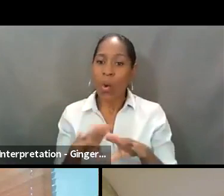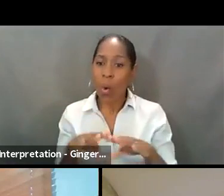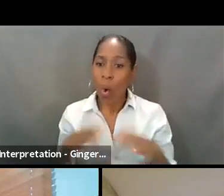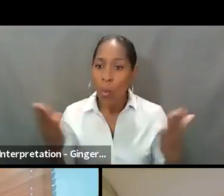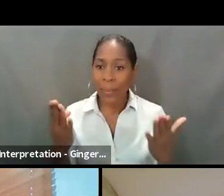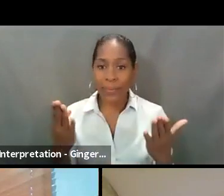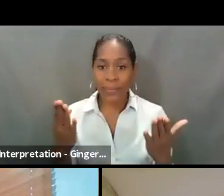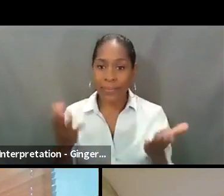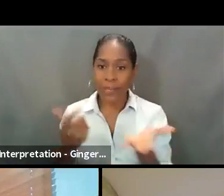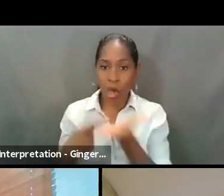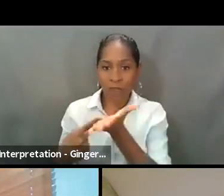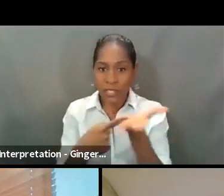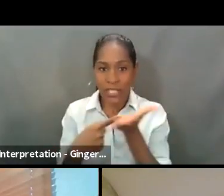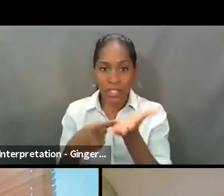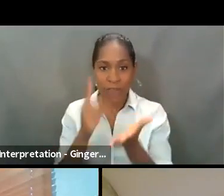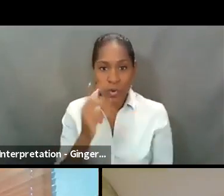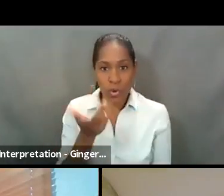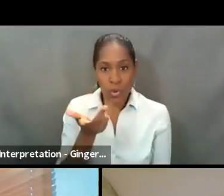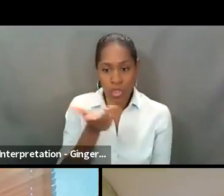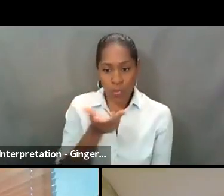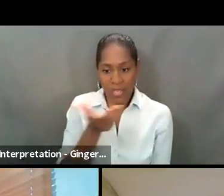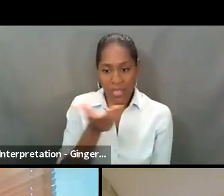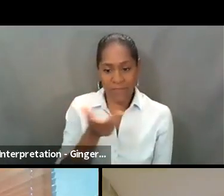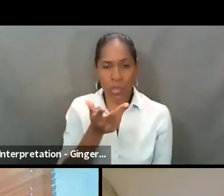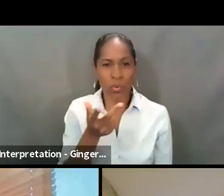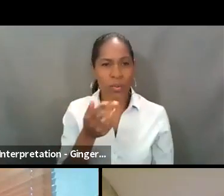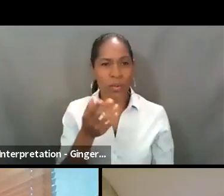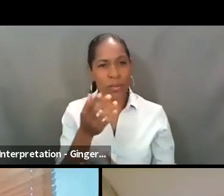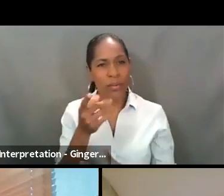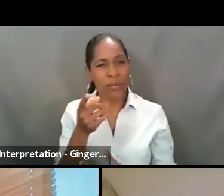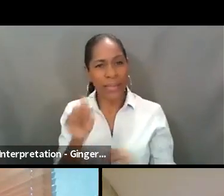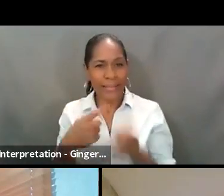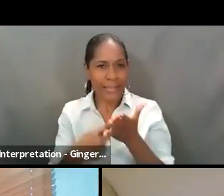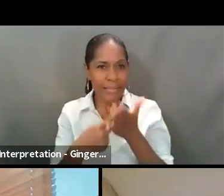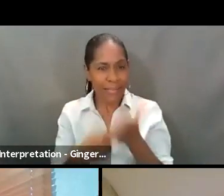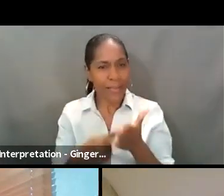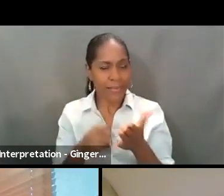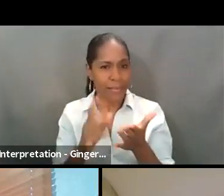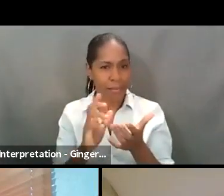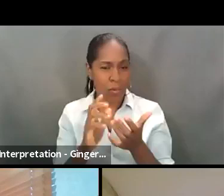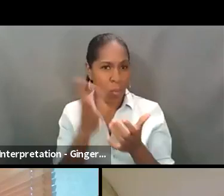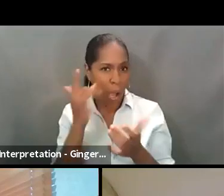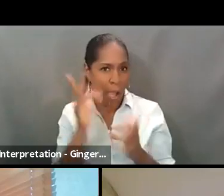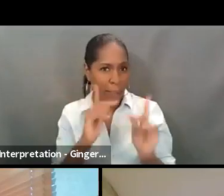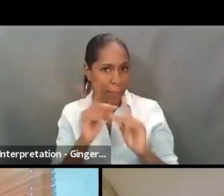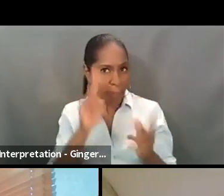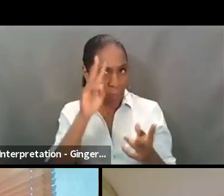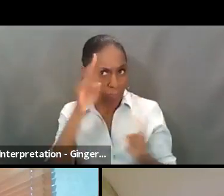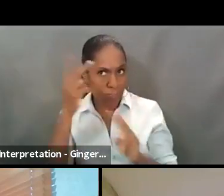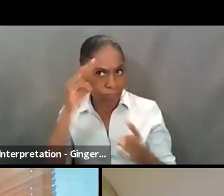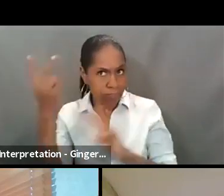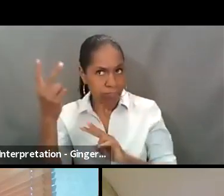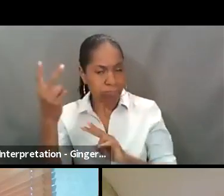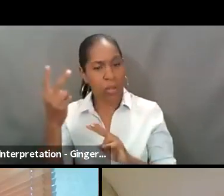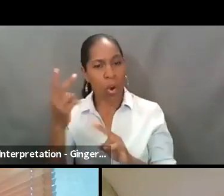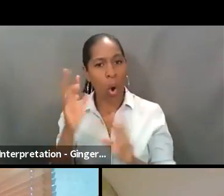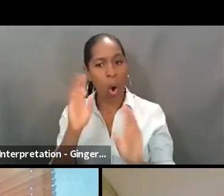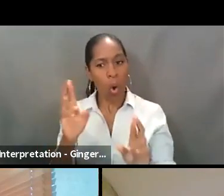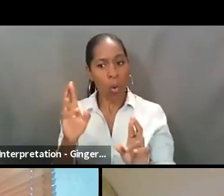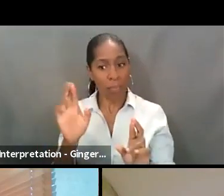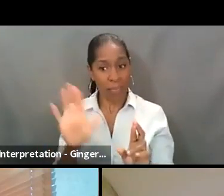three to sort of discuss some of the misconceptions that are existing, and maybe we can assuage or speak to some of those fears.